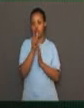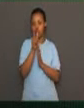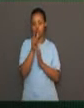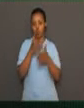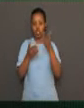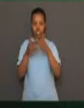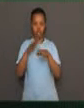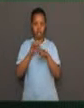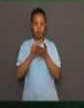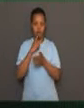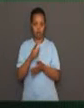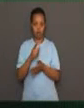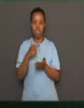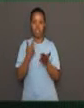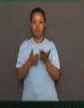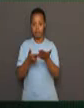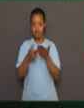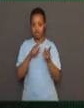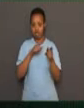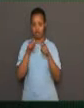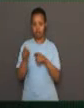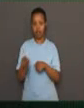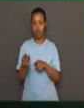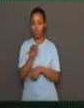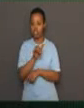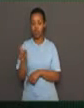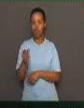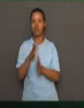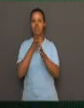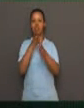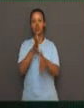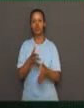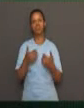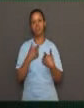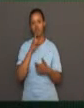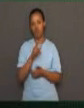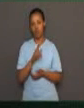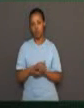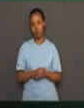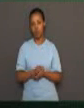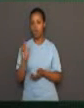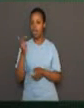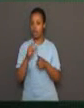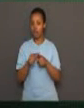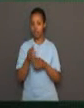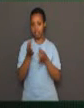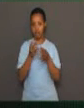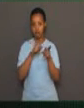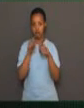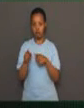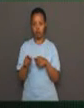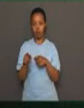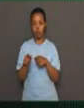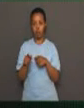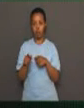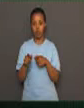development suggests that we have a common ancestor. In other words, the